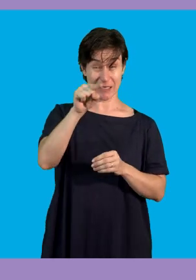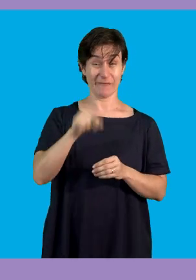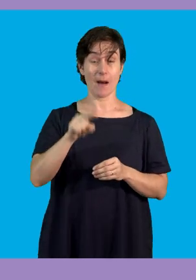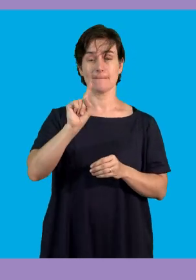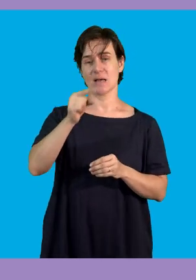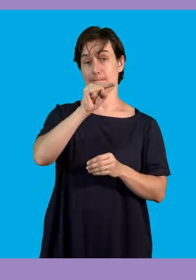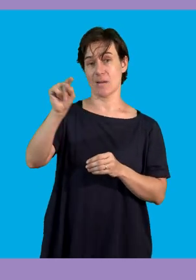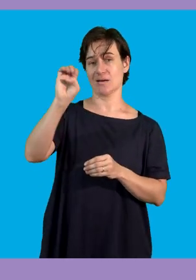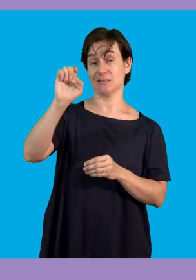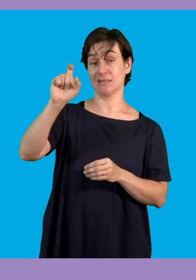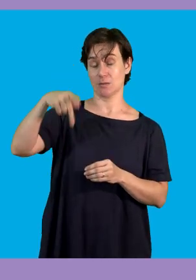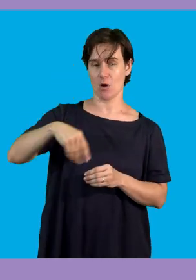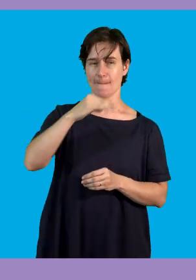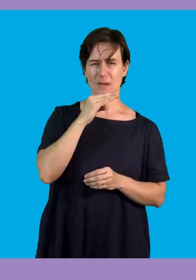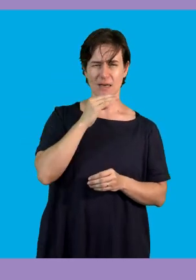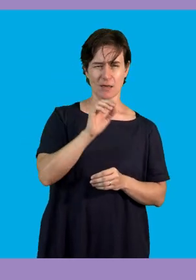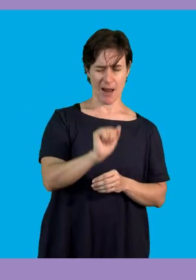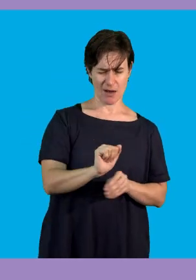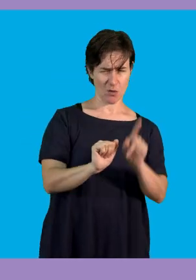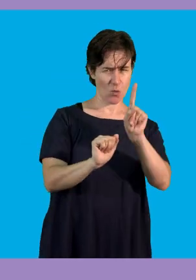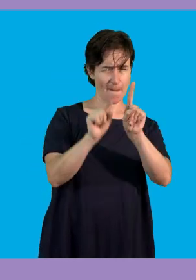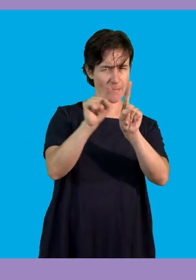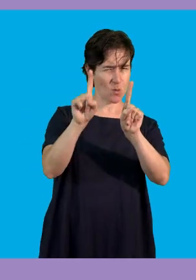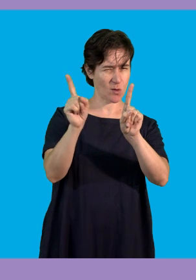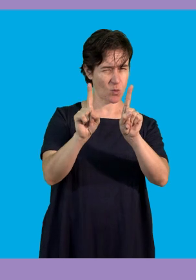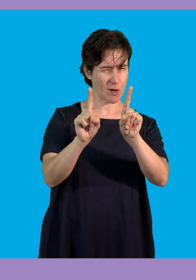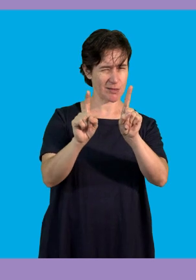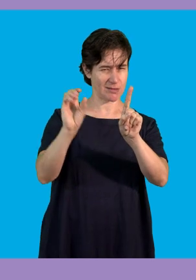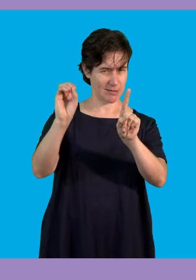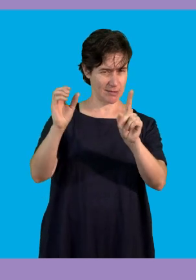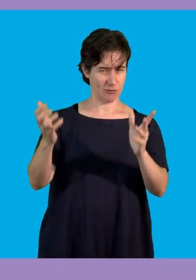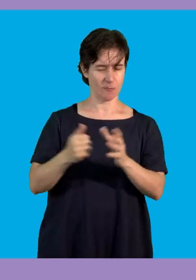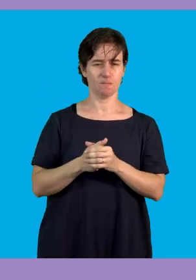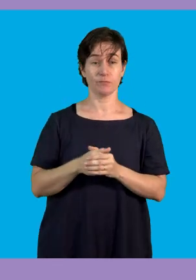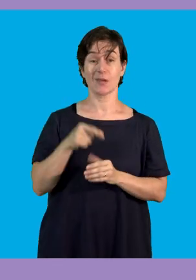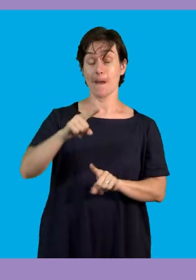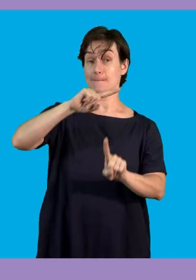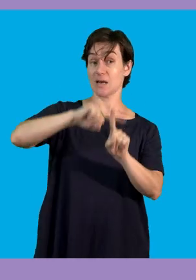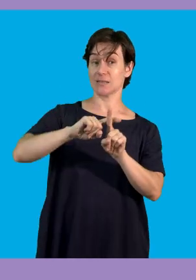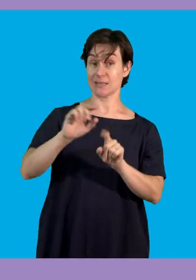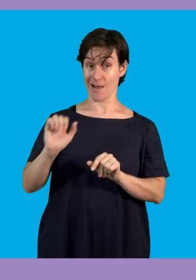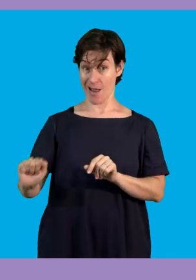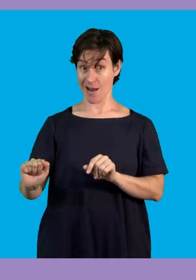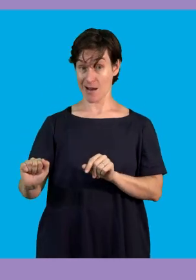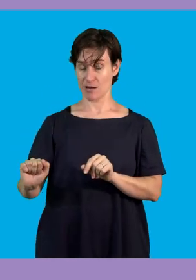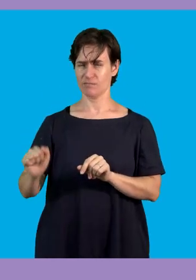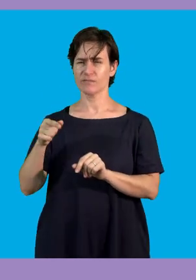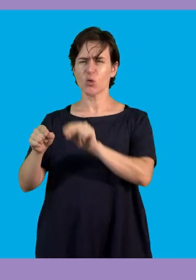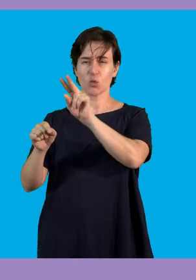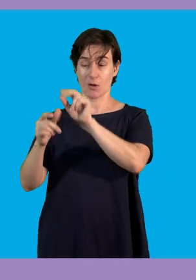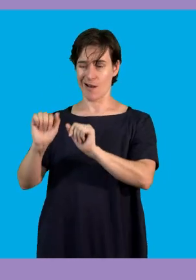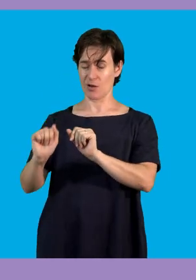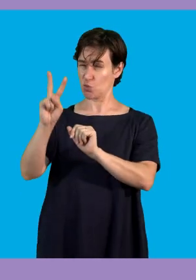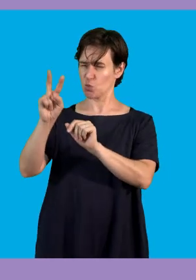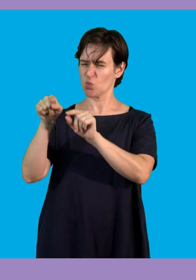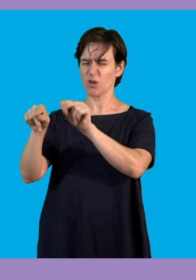the denominator, which is 1, plus, in this case, we'll have exponent a to the exponent 2